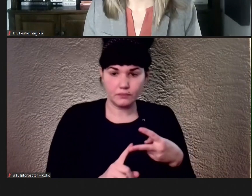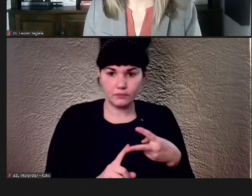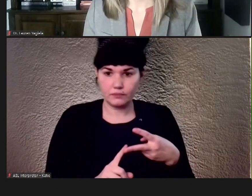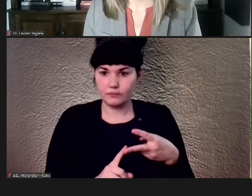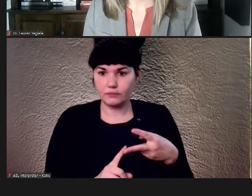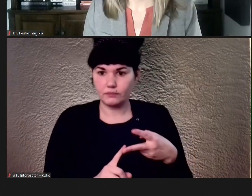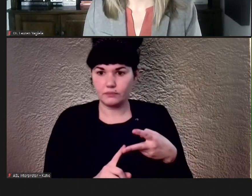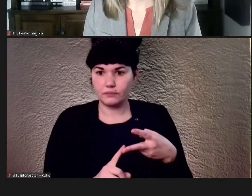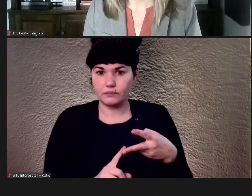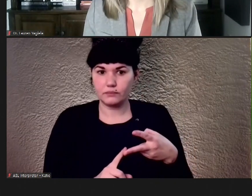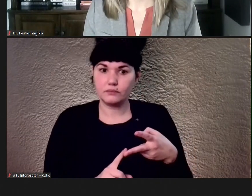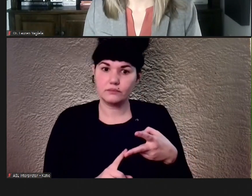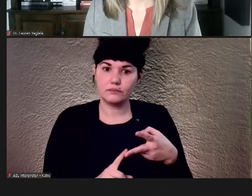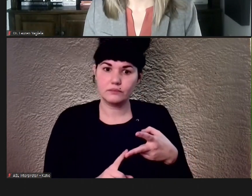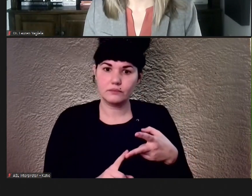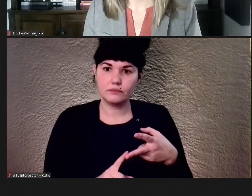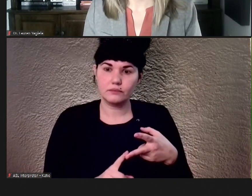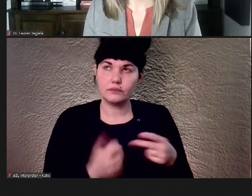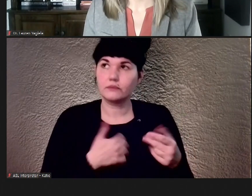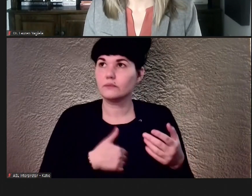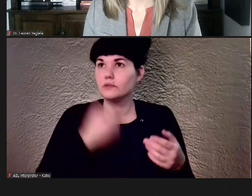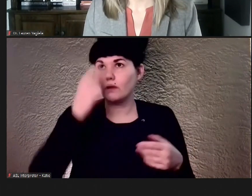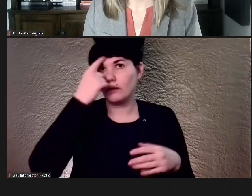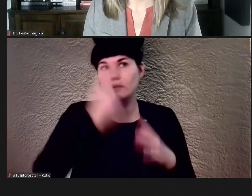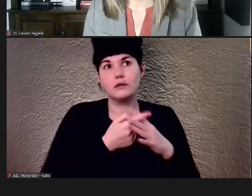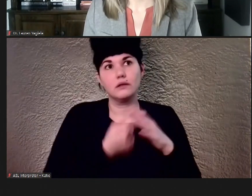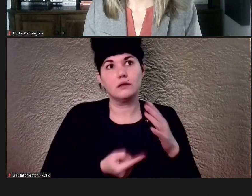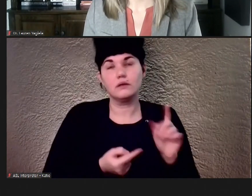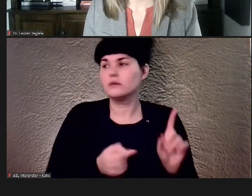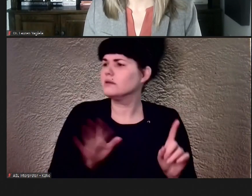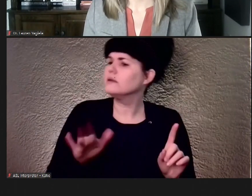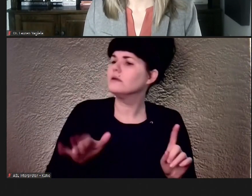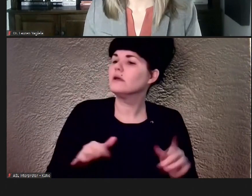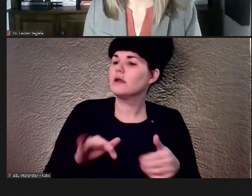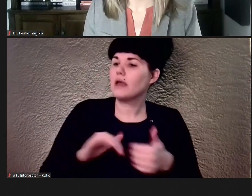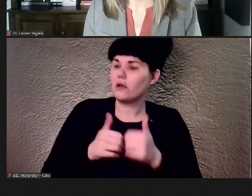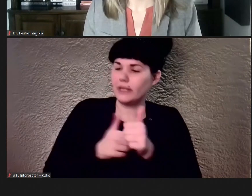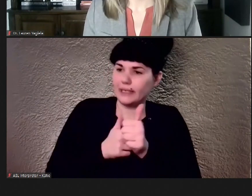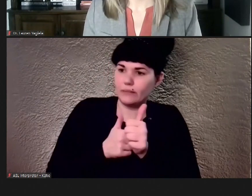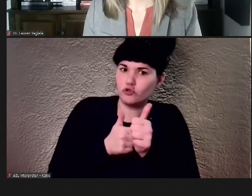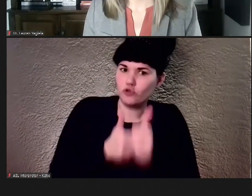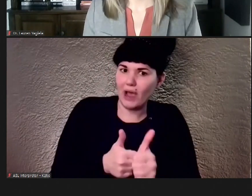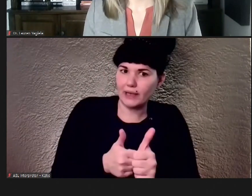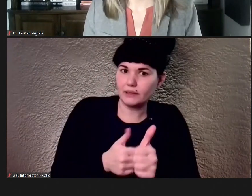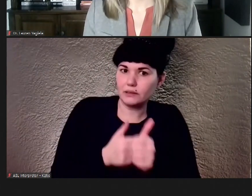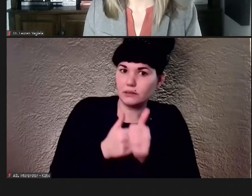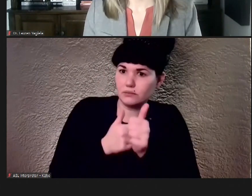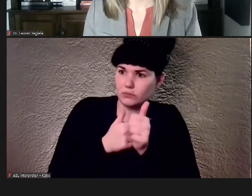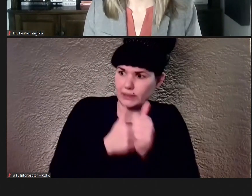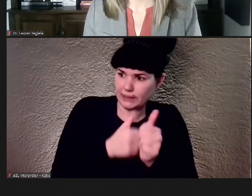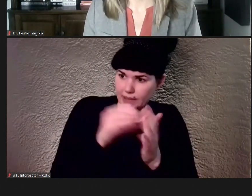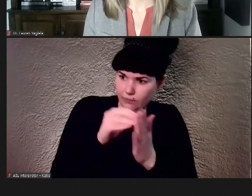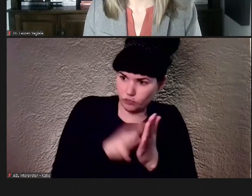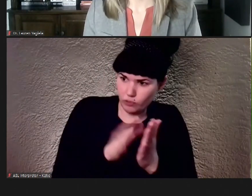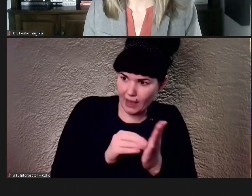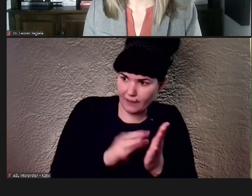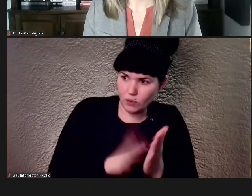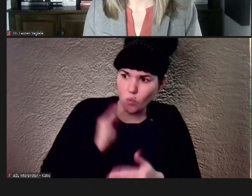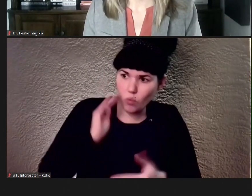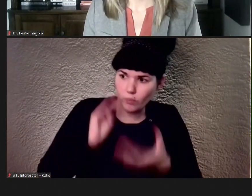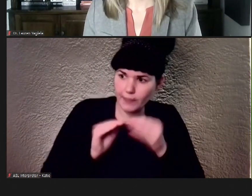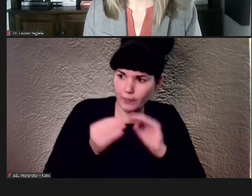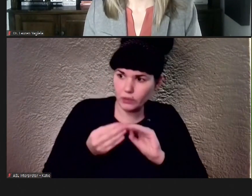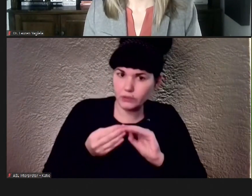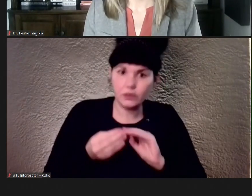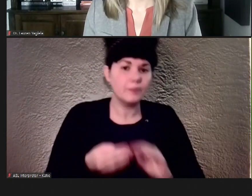was about, I'm so sorry. Keeping track of the state's ability to keep track of the at-home numbers. So we're not